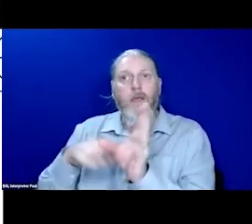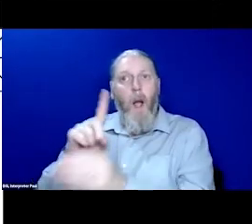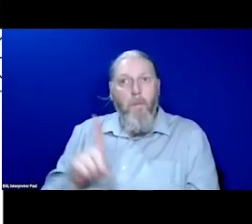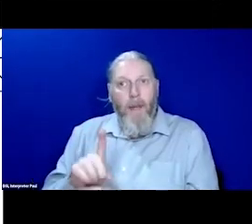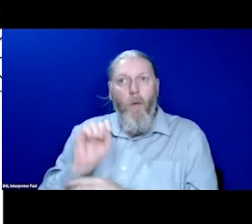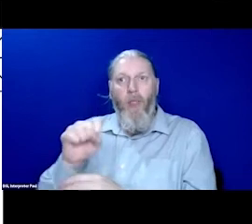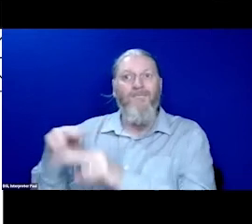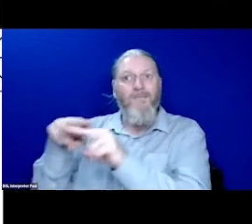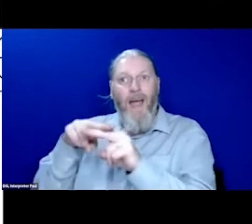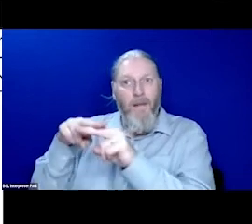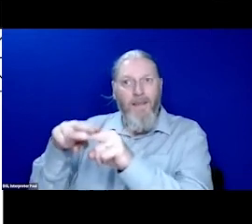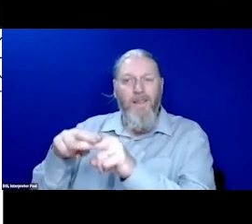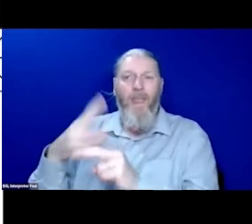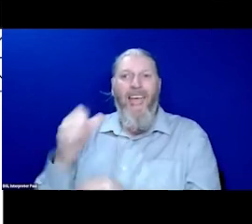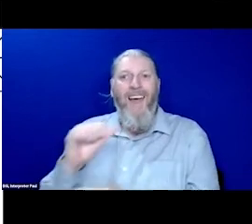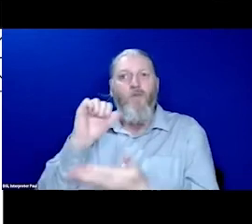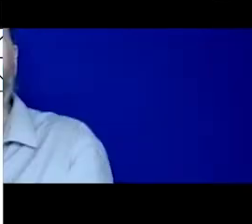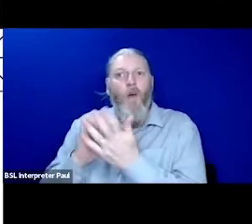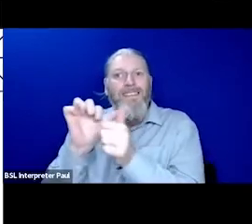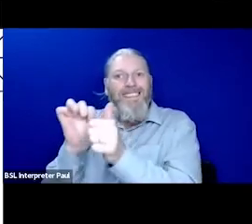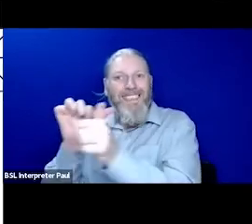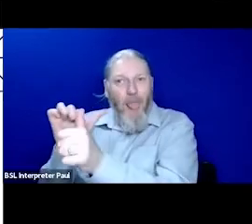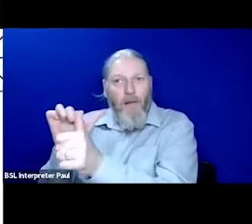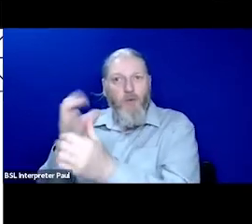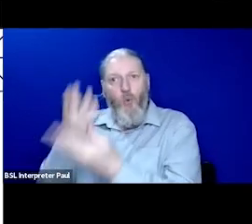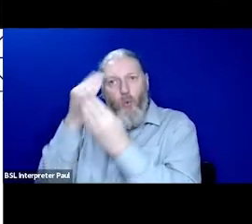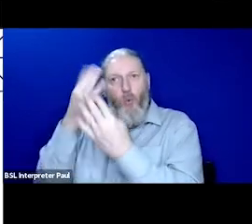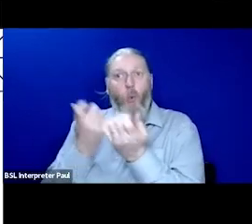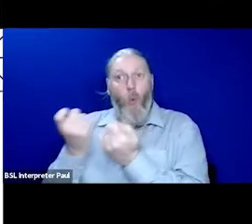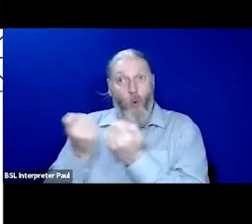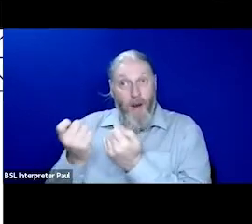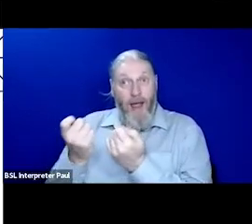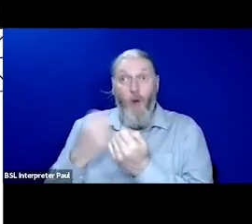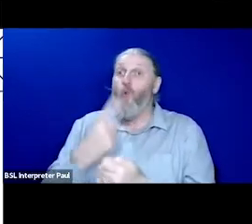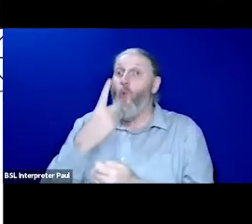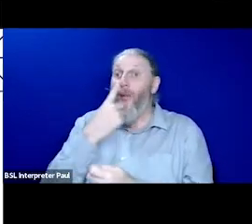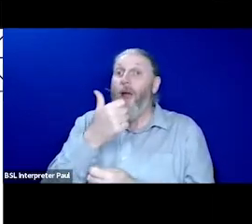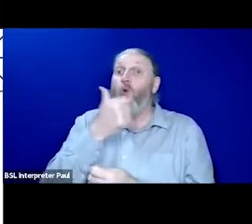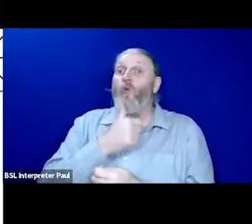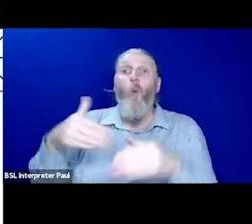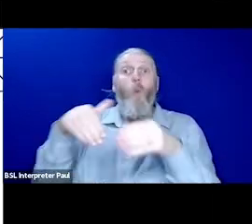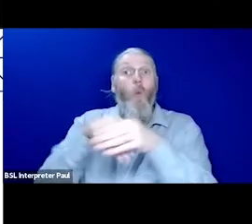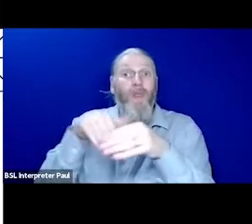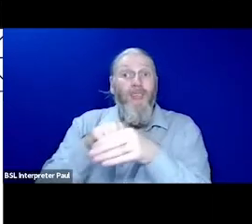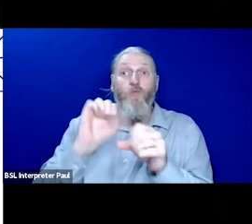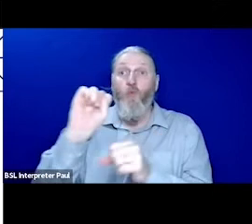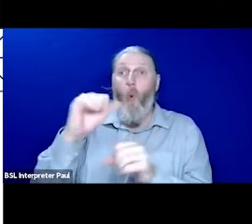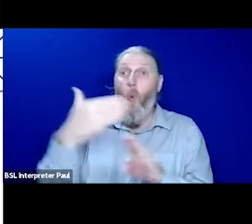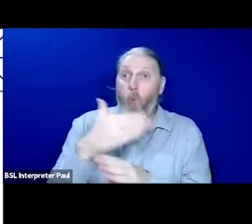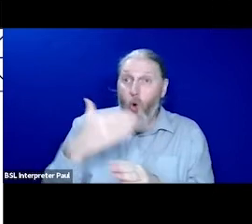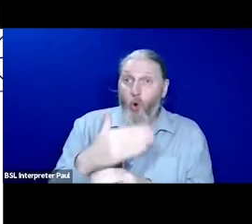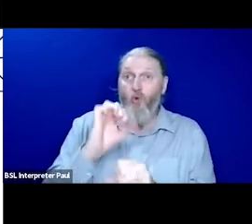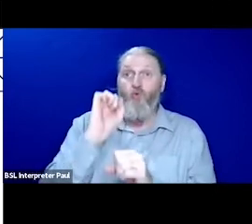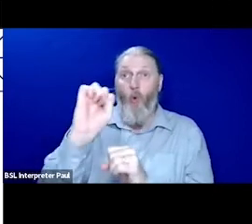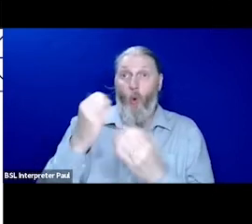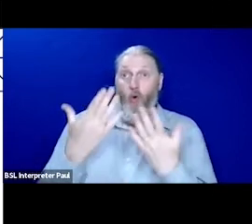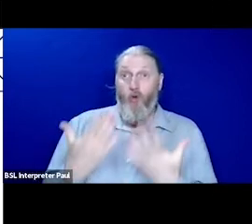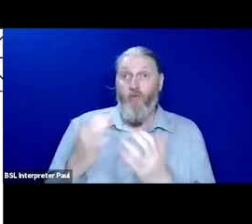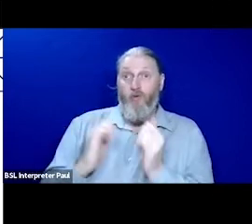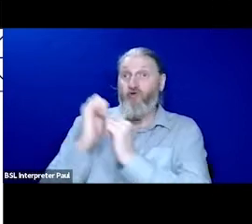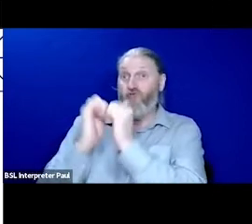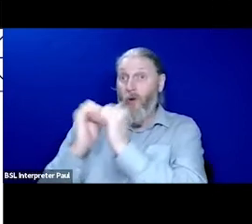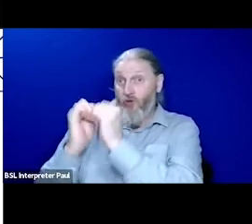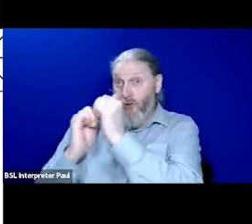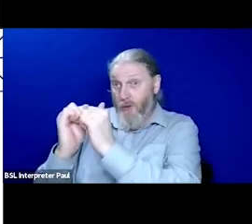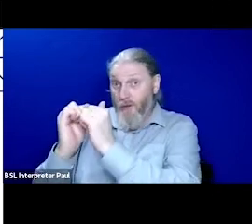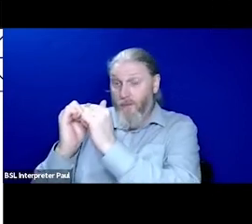can also do this beyond the clinic, in communities and existing infrastructures. You can be part of advocating for the